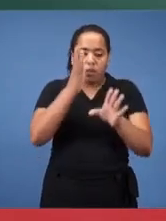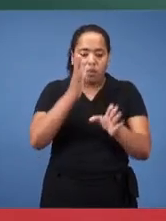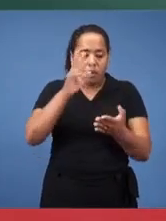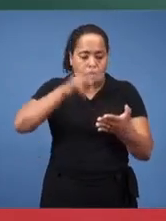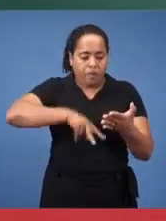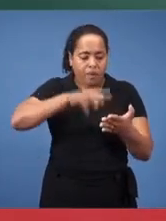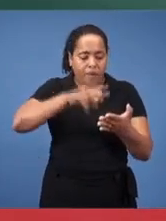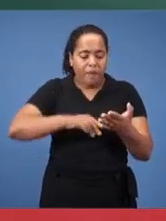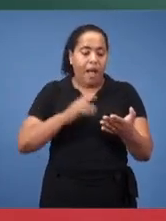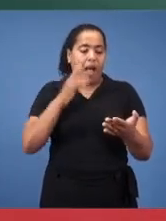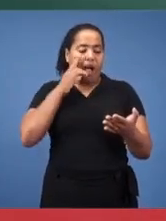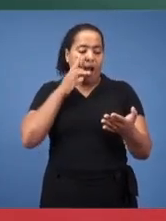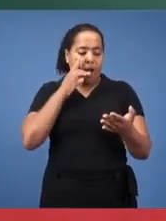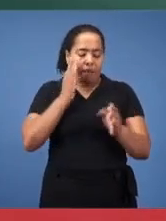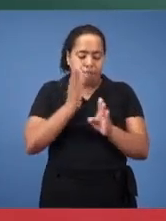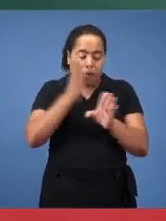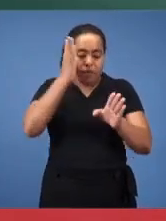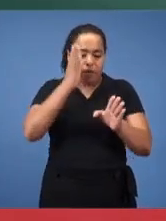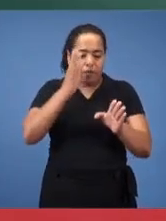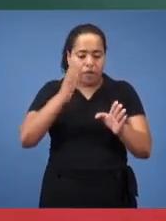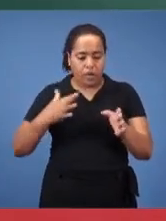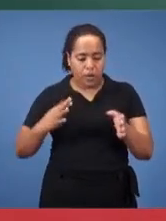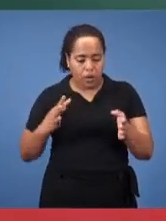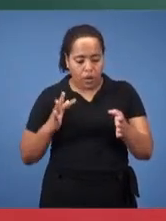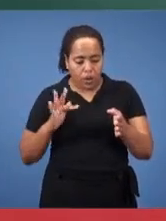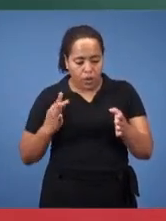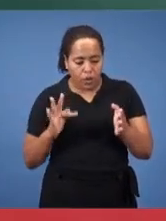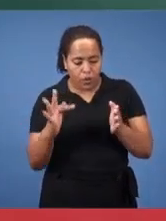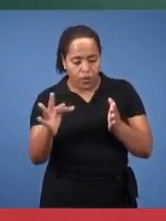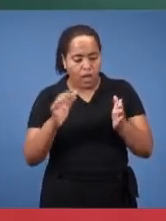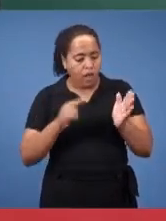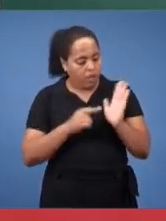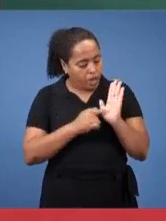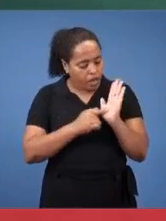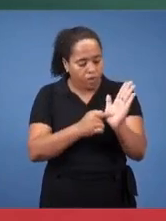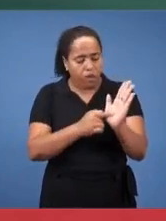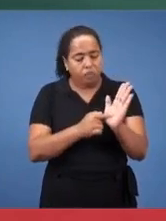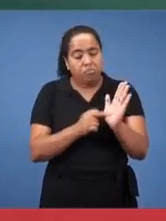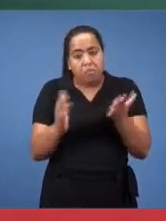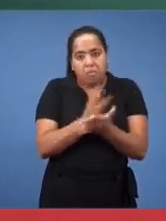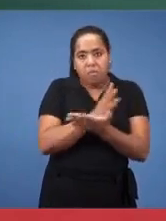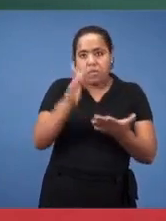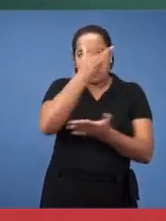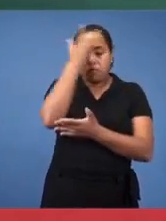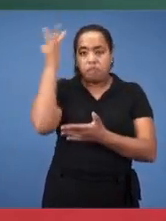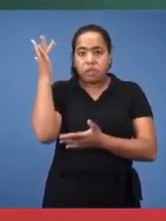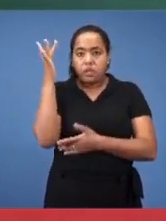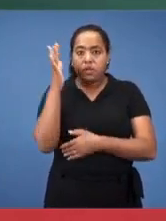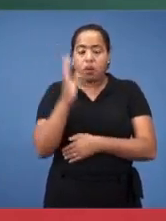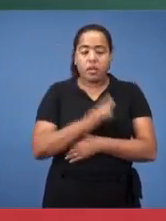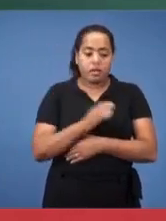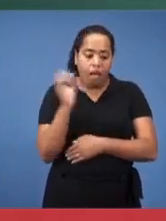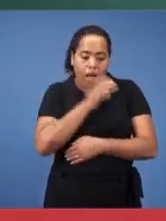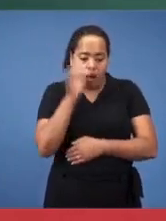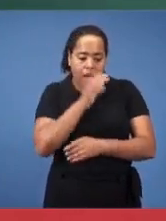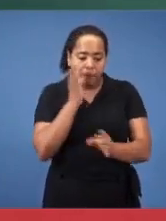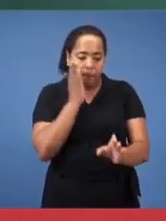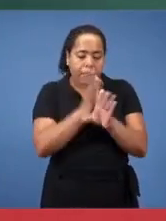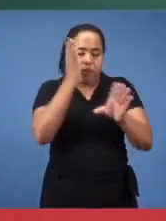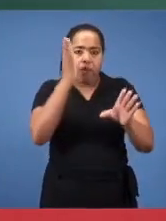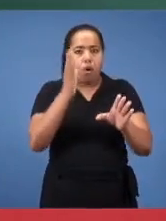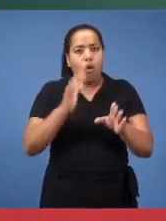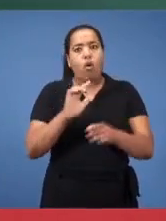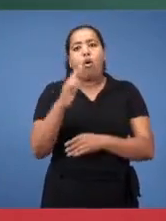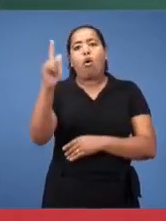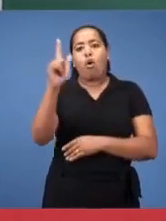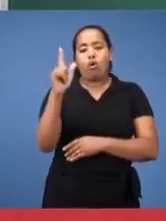text. Here identified the soon here. A few are going to be easier to find. Then others are going to be a little harder. But there is a question to